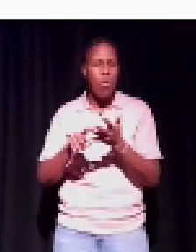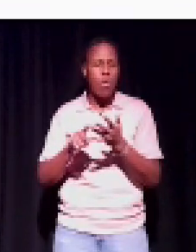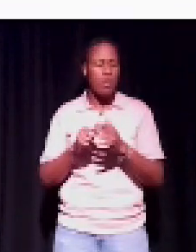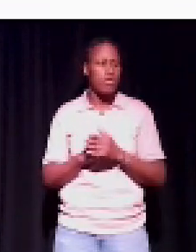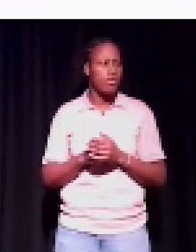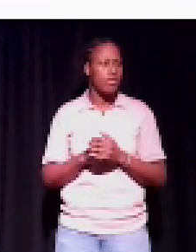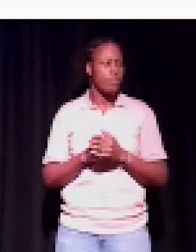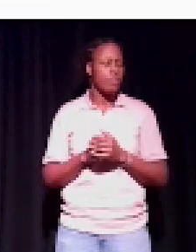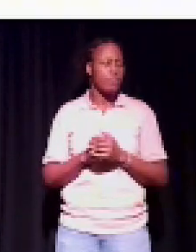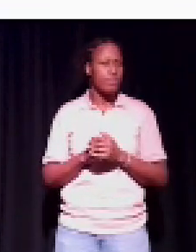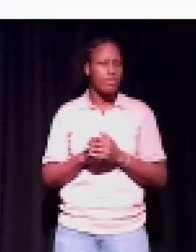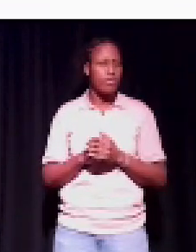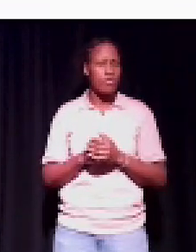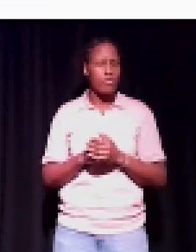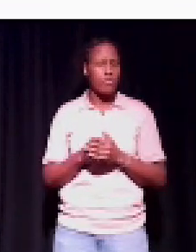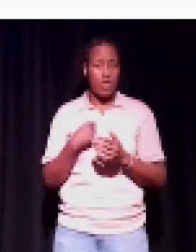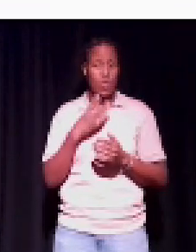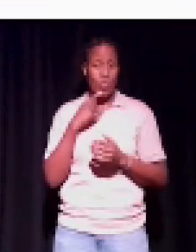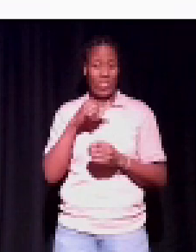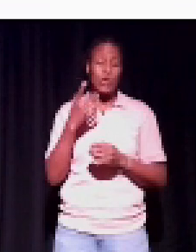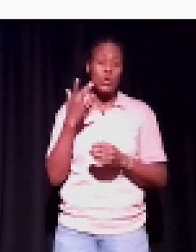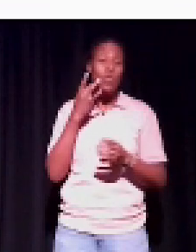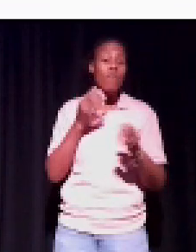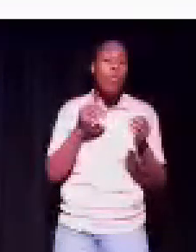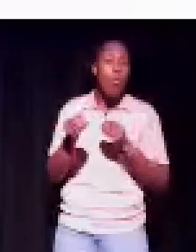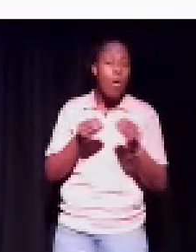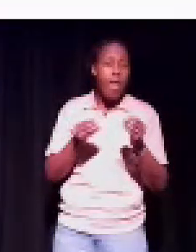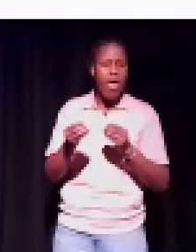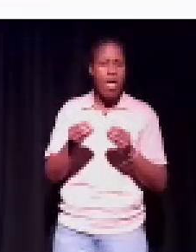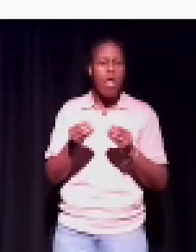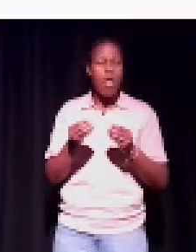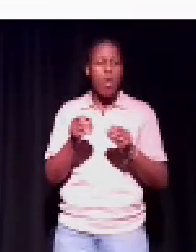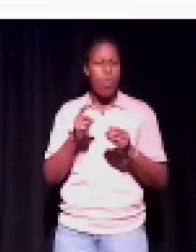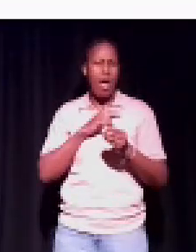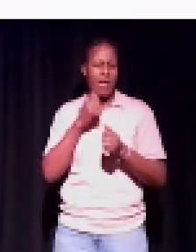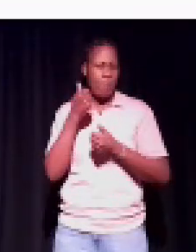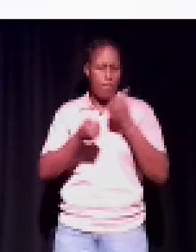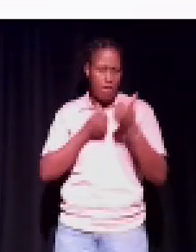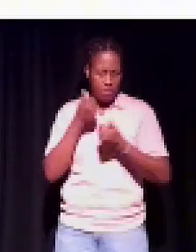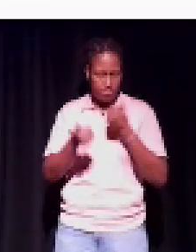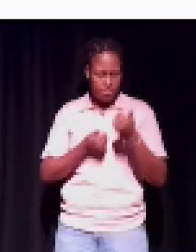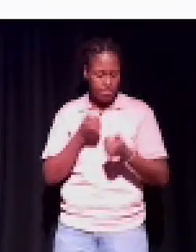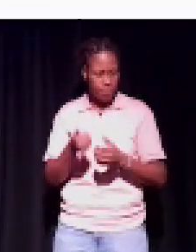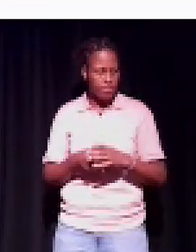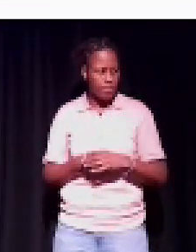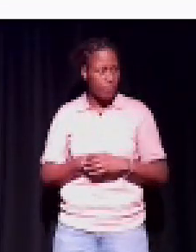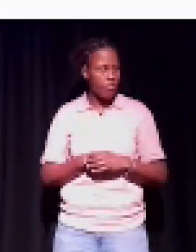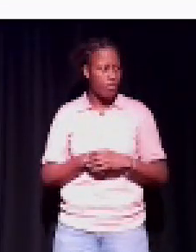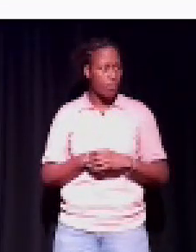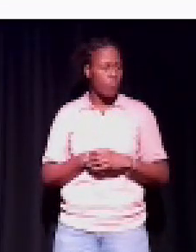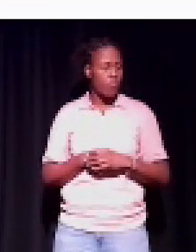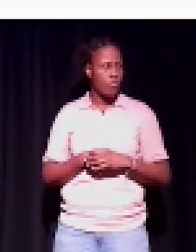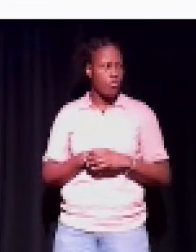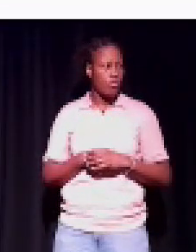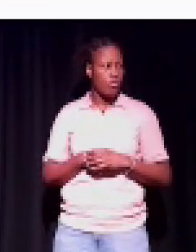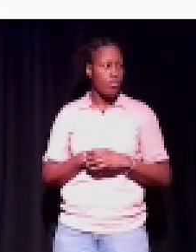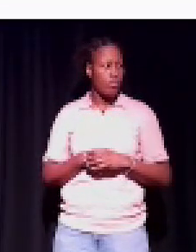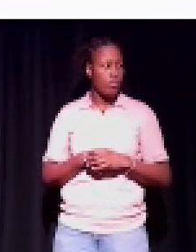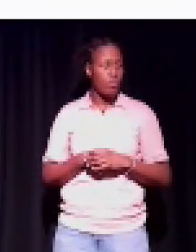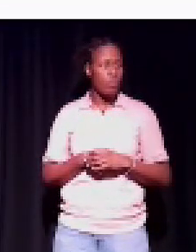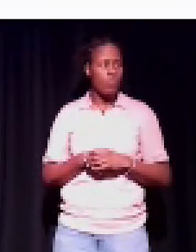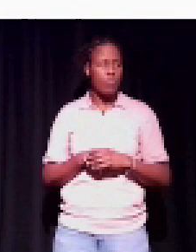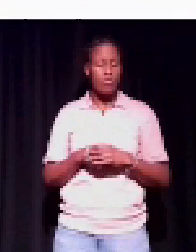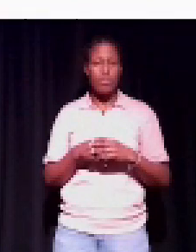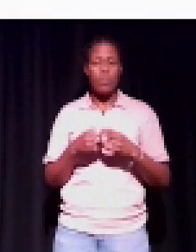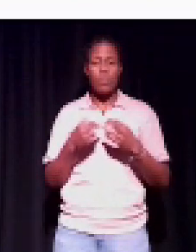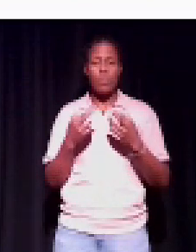used that because it's something that lots of makers use out there. So hopefully other people will come in and they might go, I don't